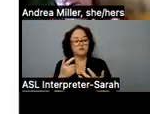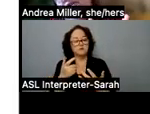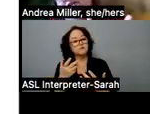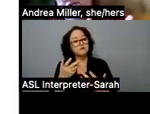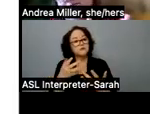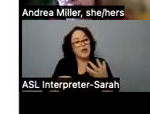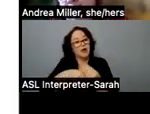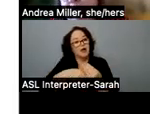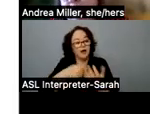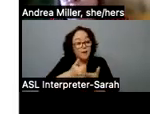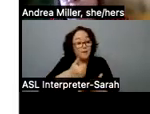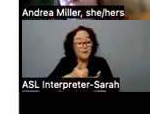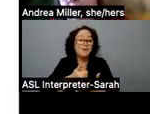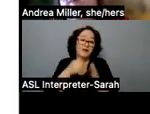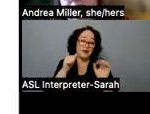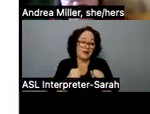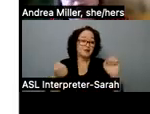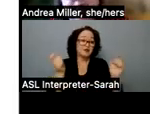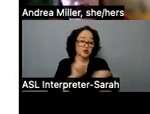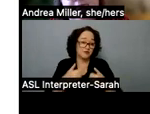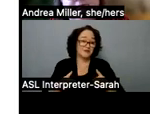we make change.